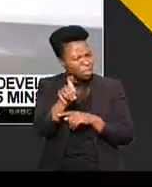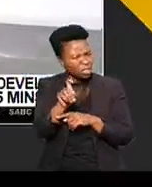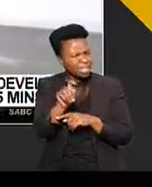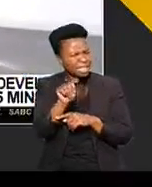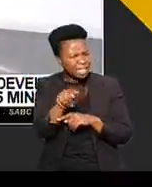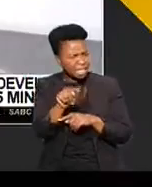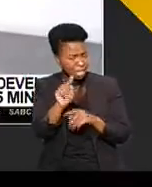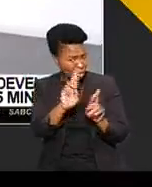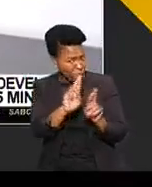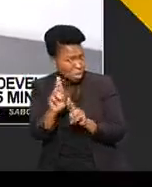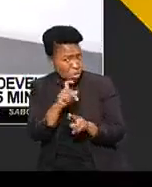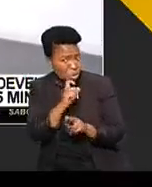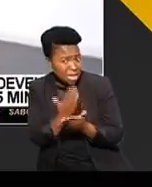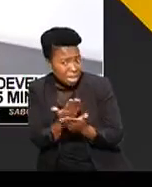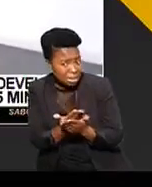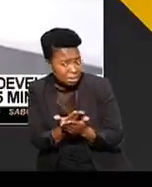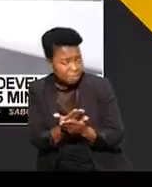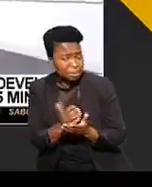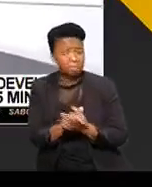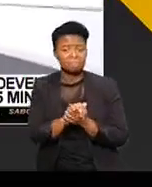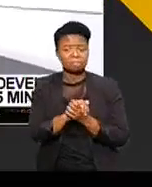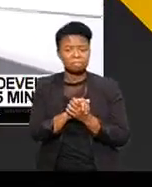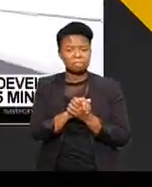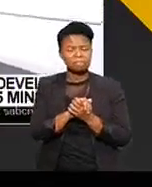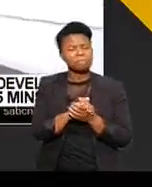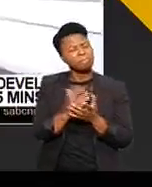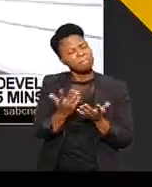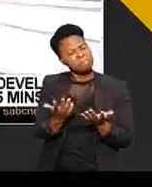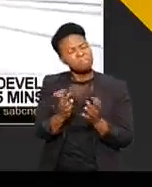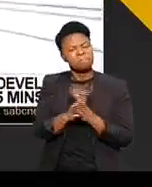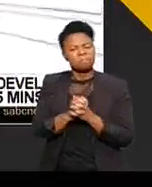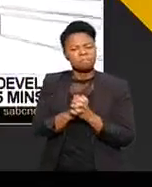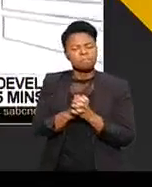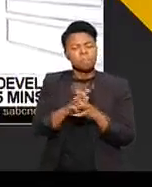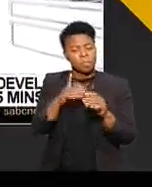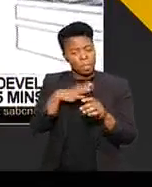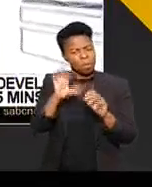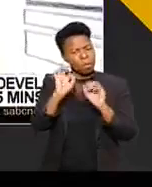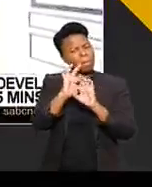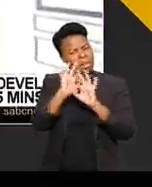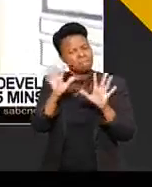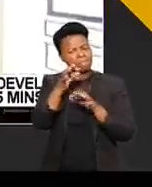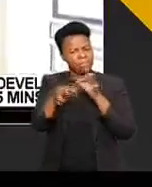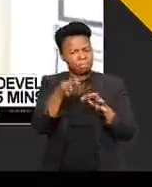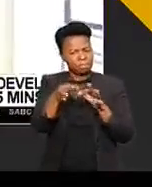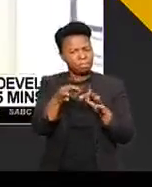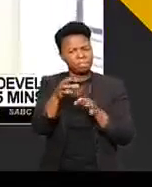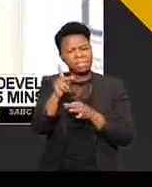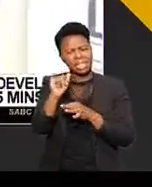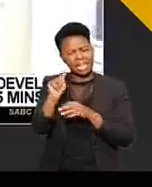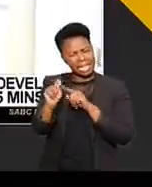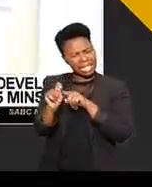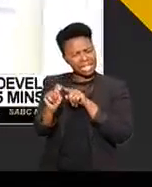for immediate use? No, maybe to also clarify that this type of kits are